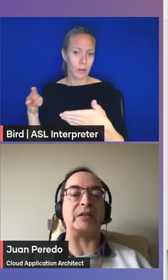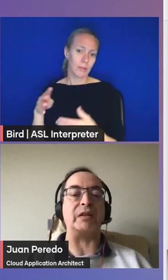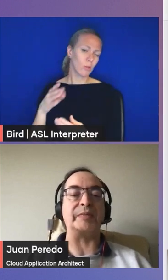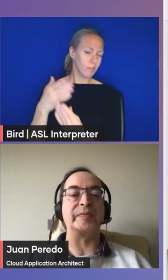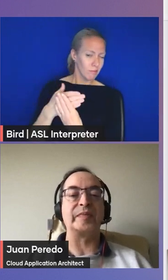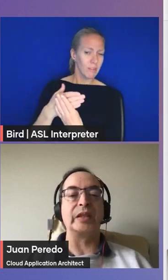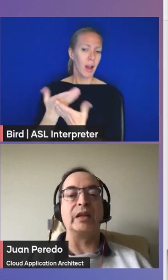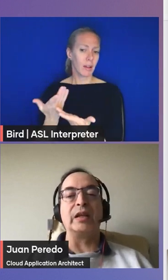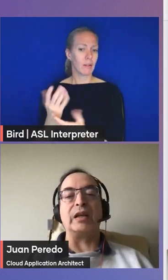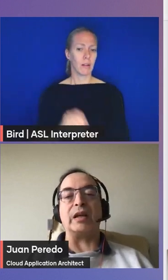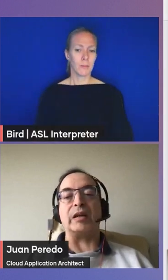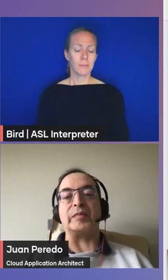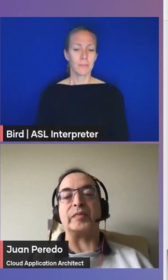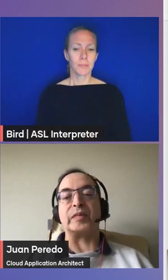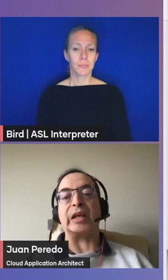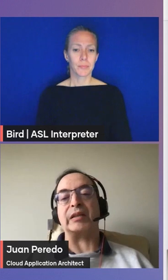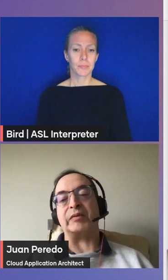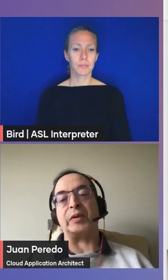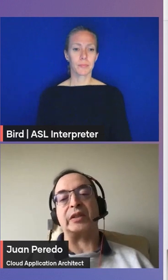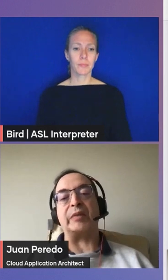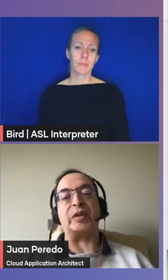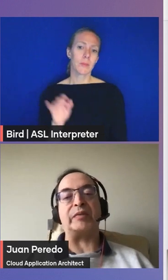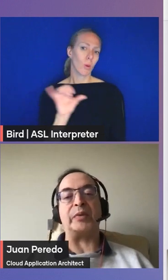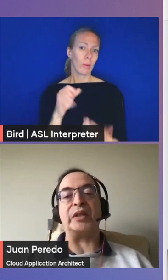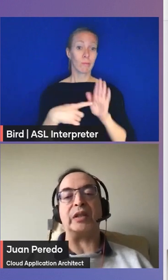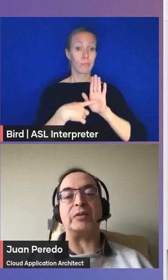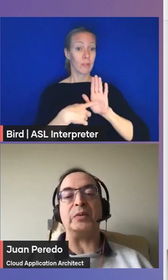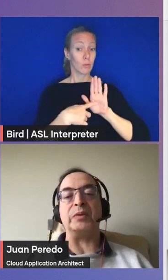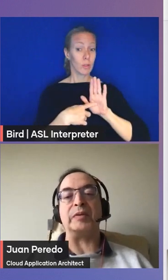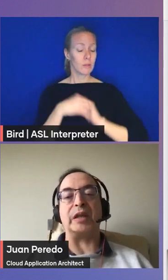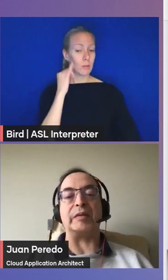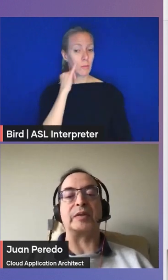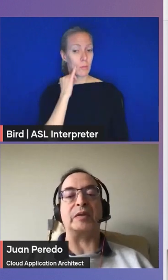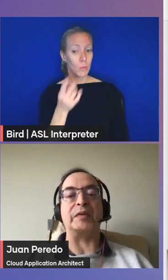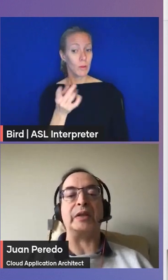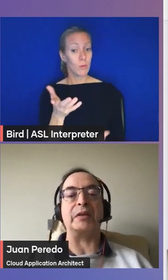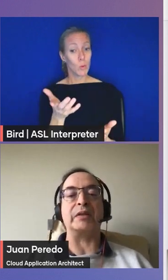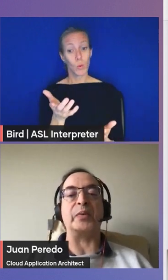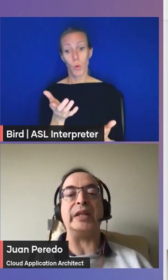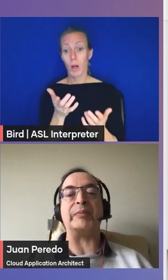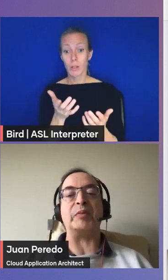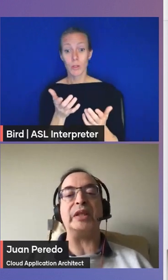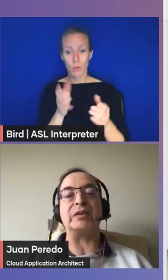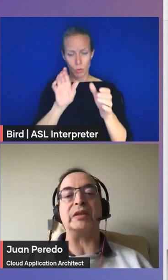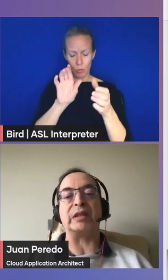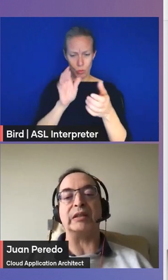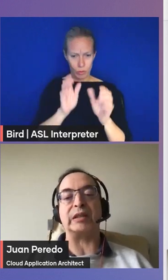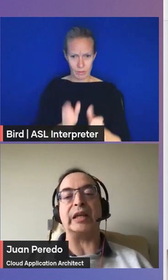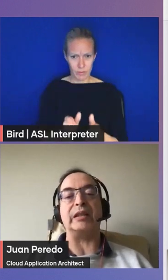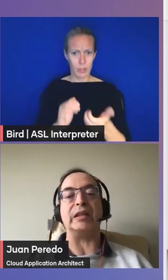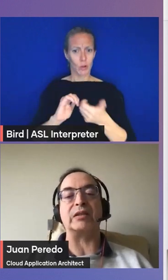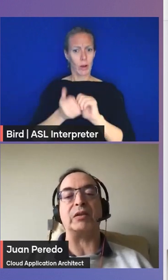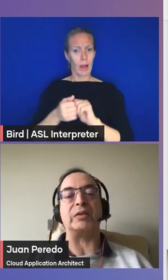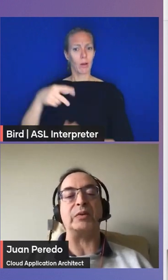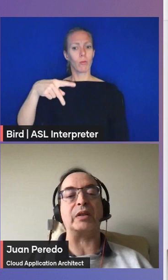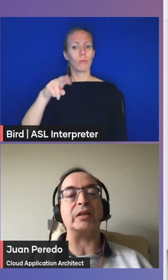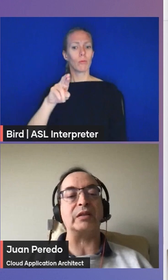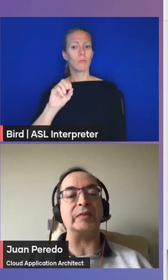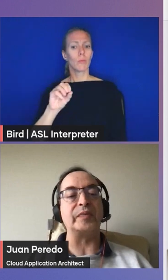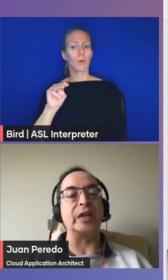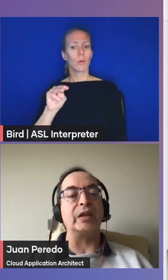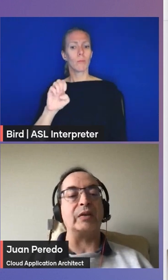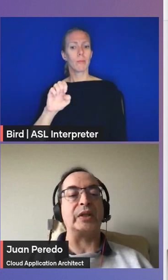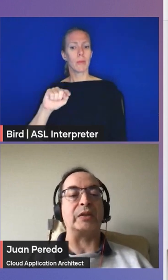that we're installing. Like, for example, if we wanted to configure the way that Prometheus is getting installed into the